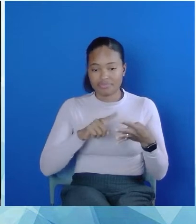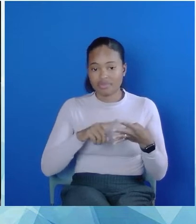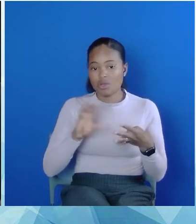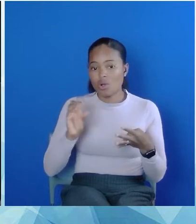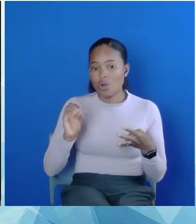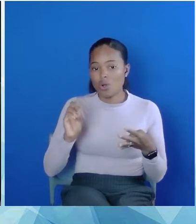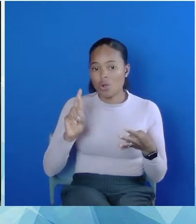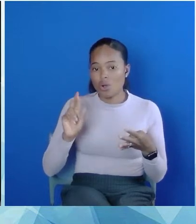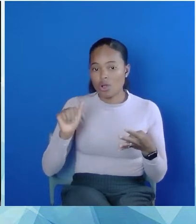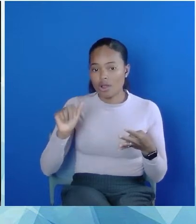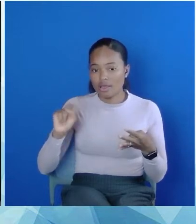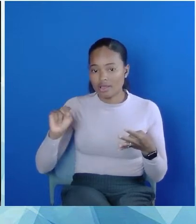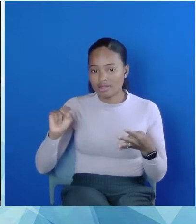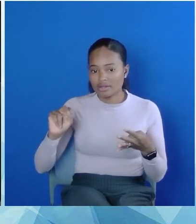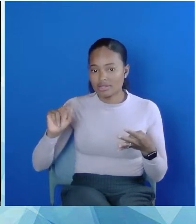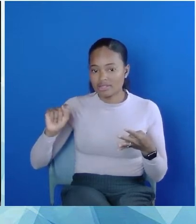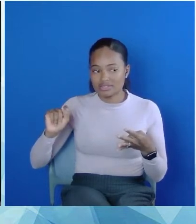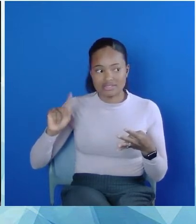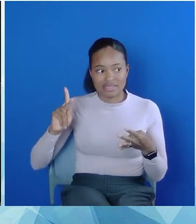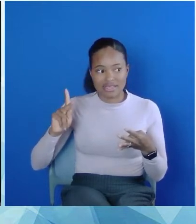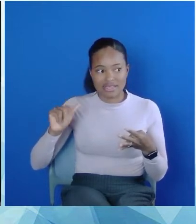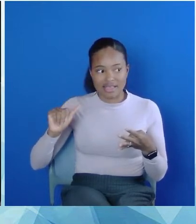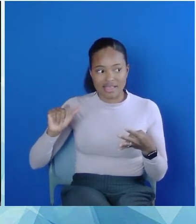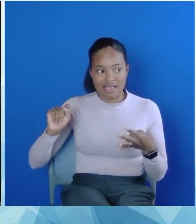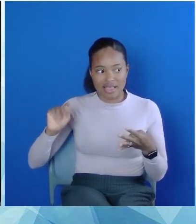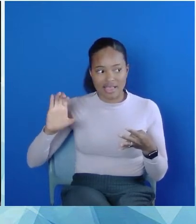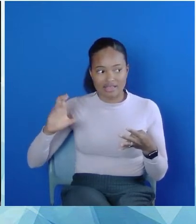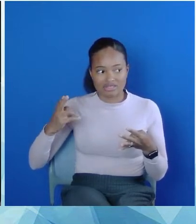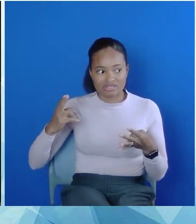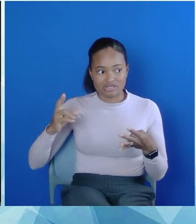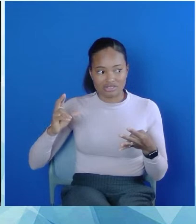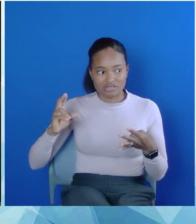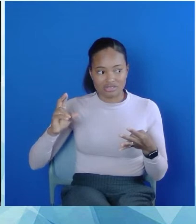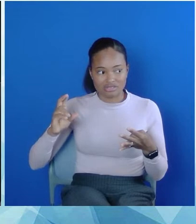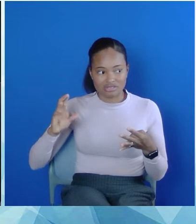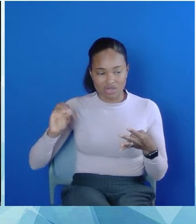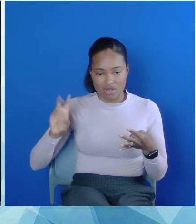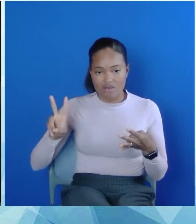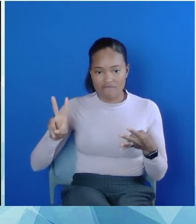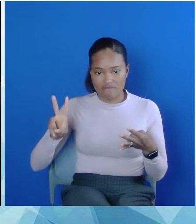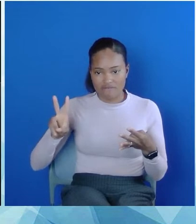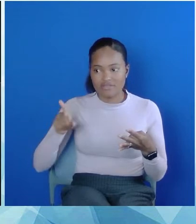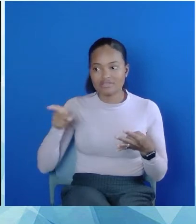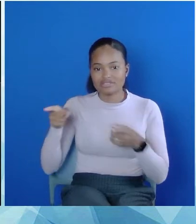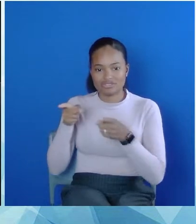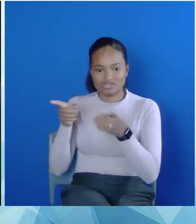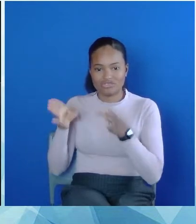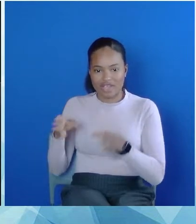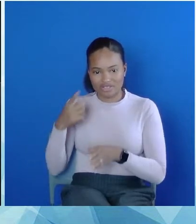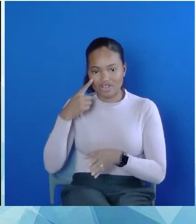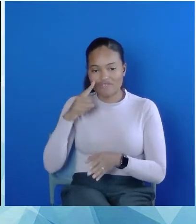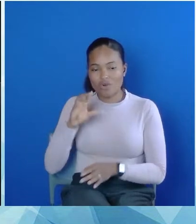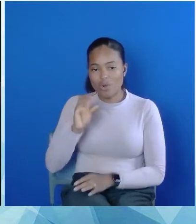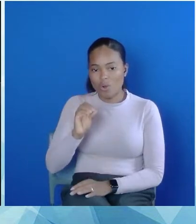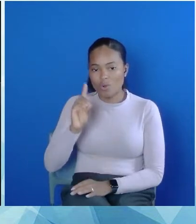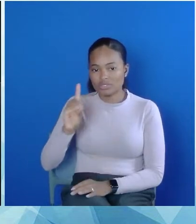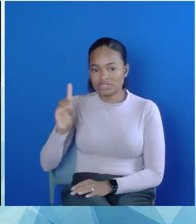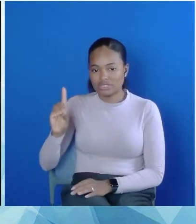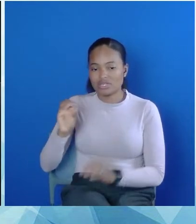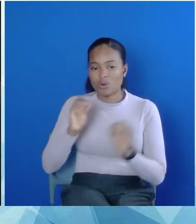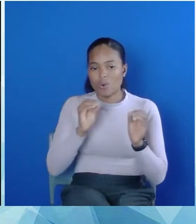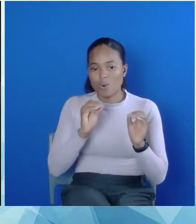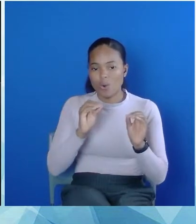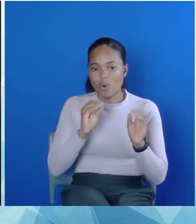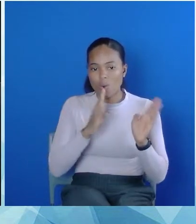Oren Chekhov, excuse the interpreter's pronunciation. He is directors of the Organizational Development